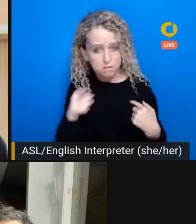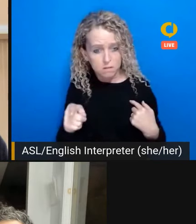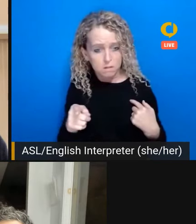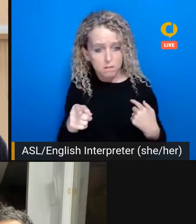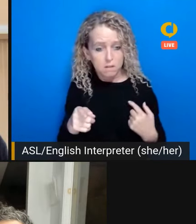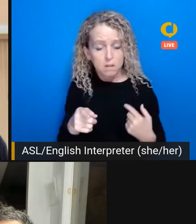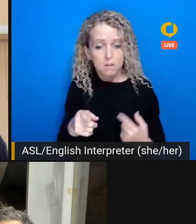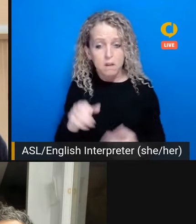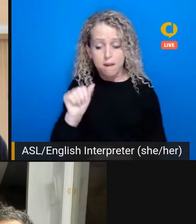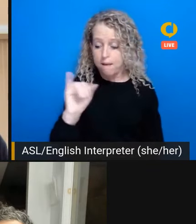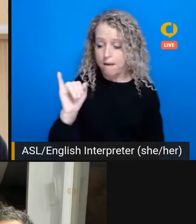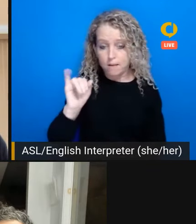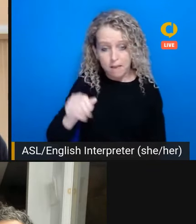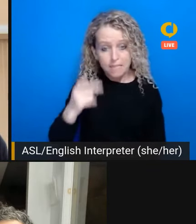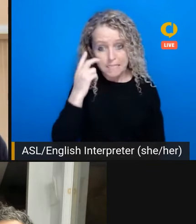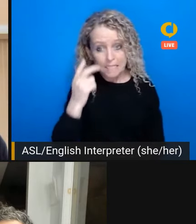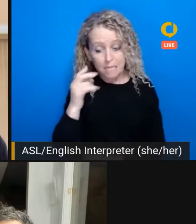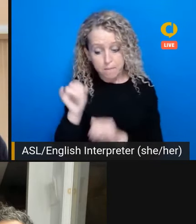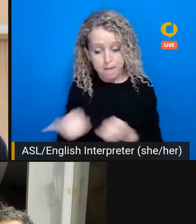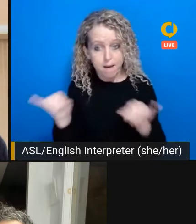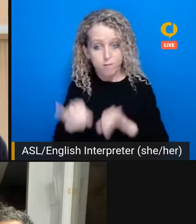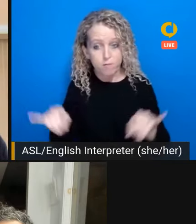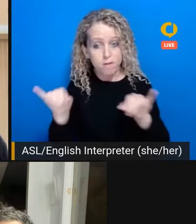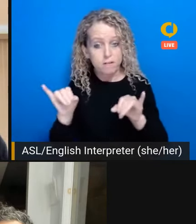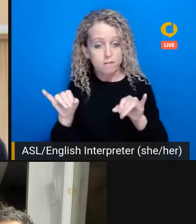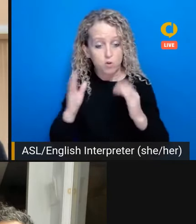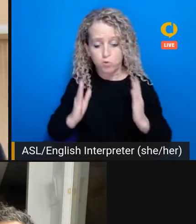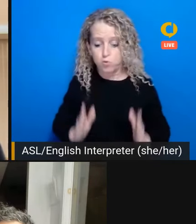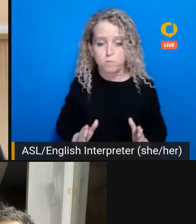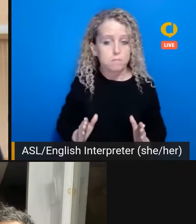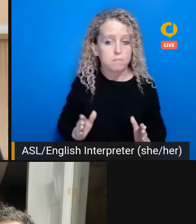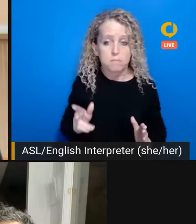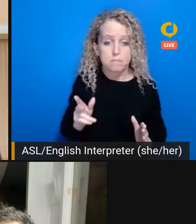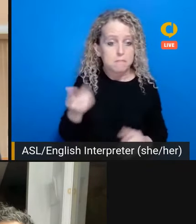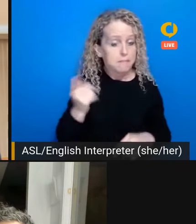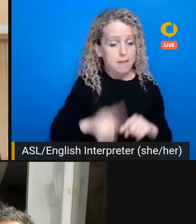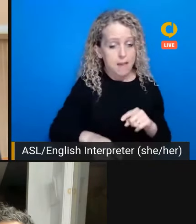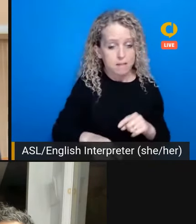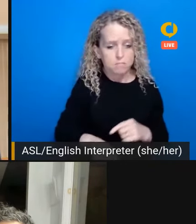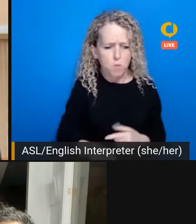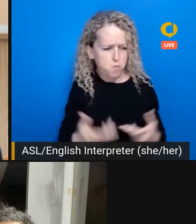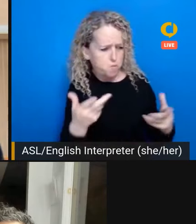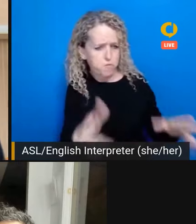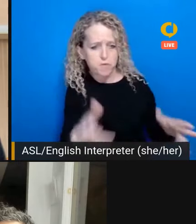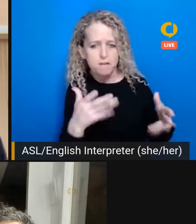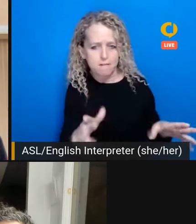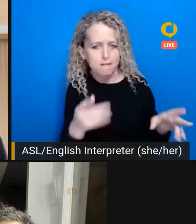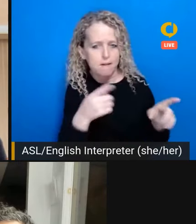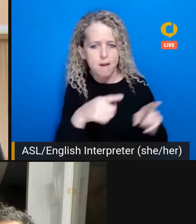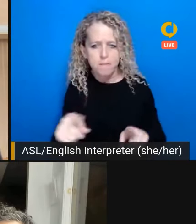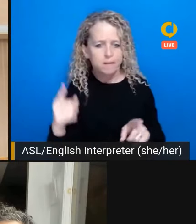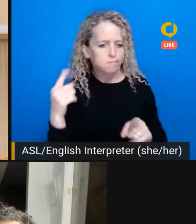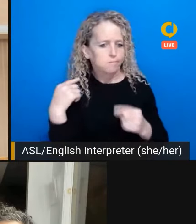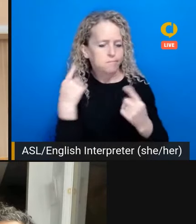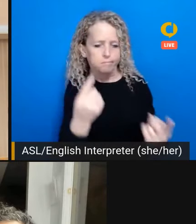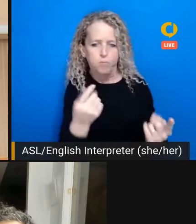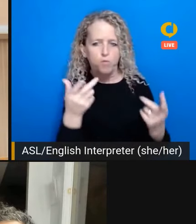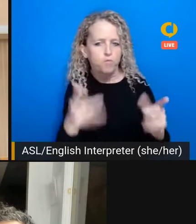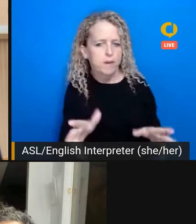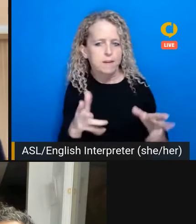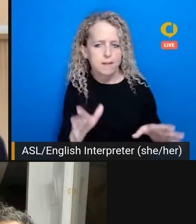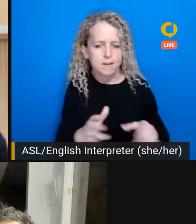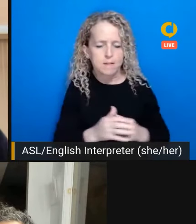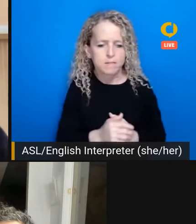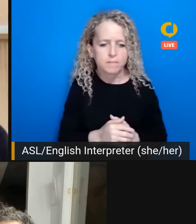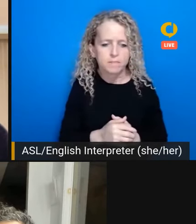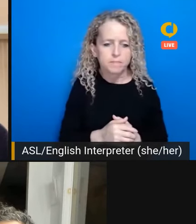aren't able to recognize? Yeah, so that's already happened, right? Contemporary AI systems already can